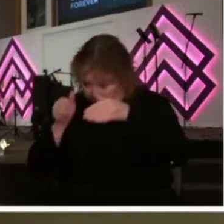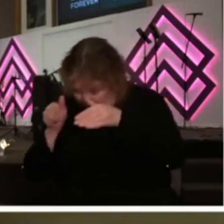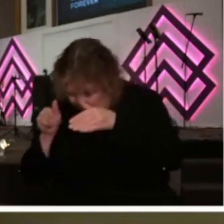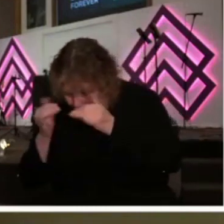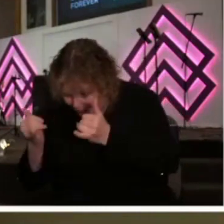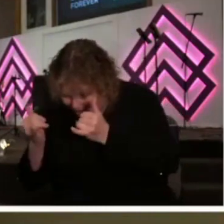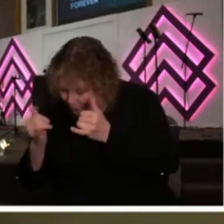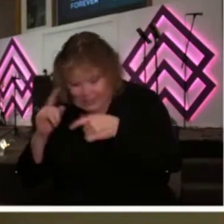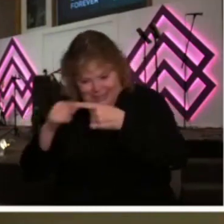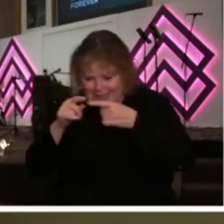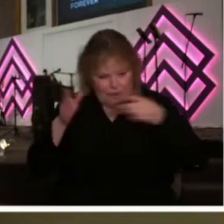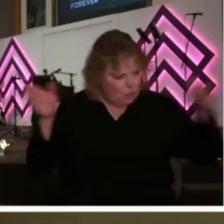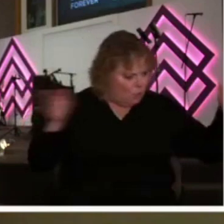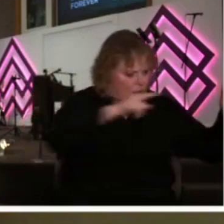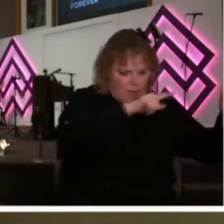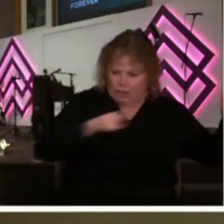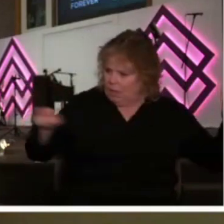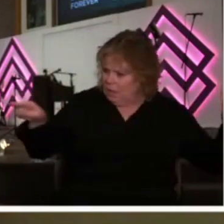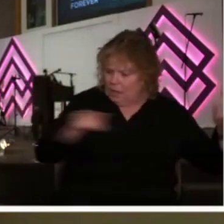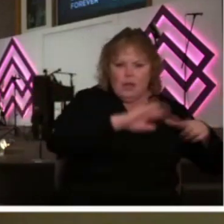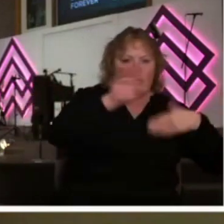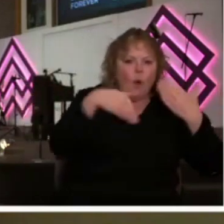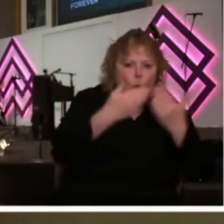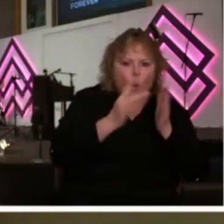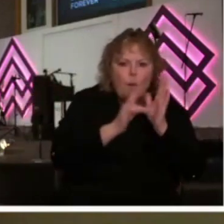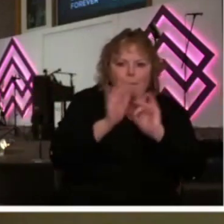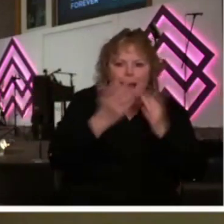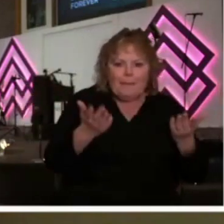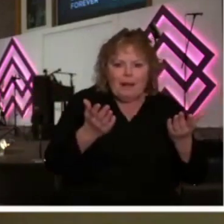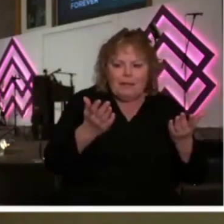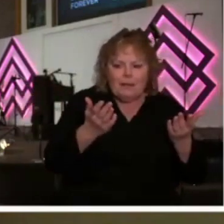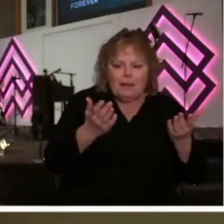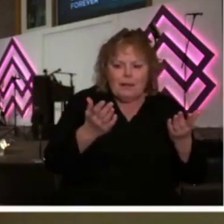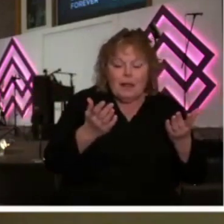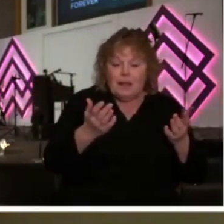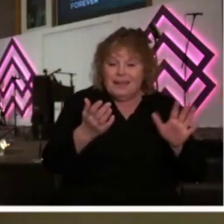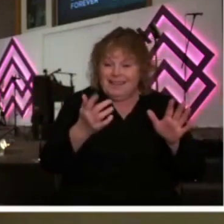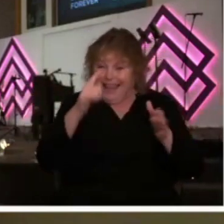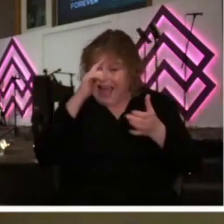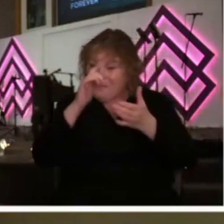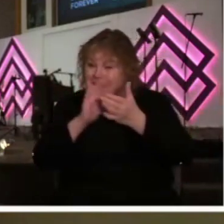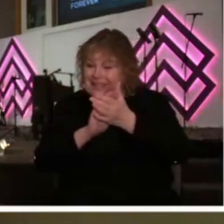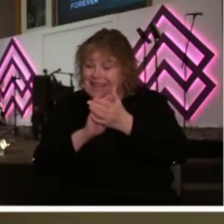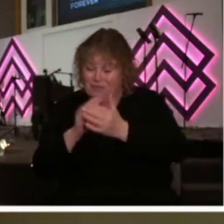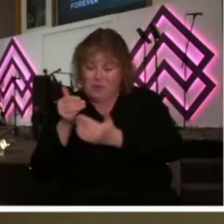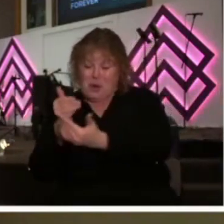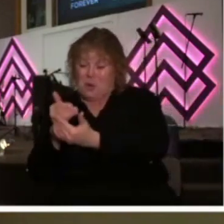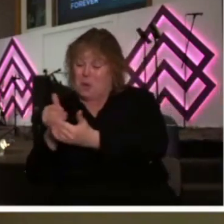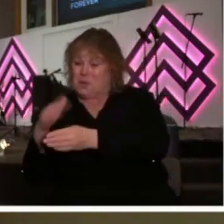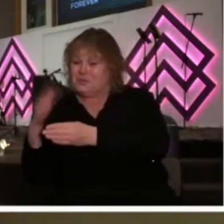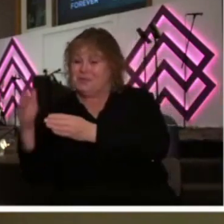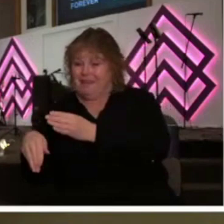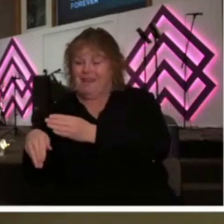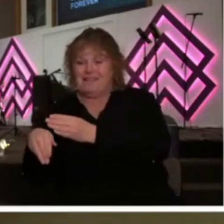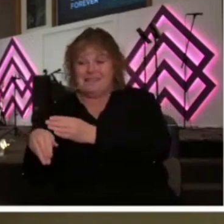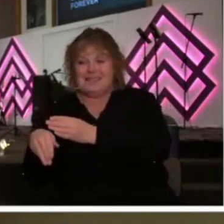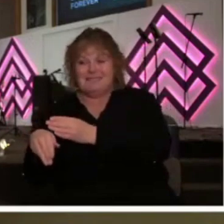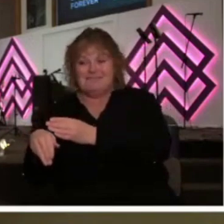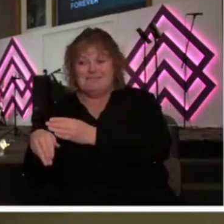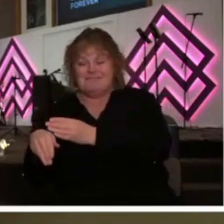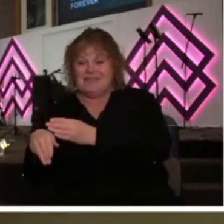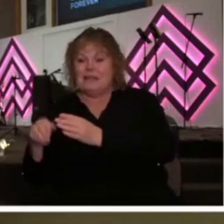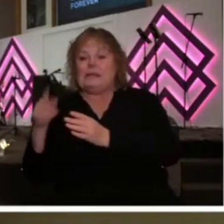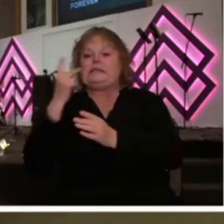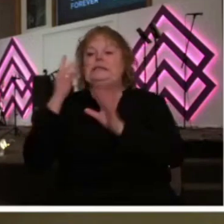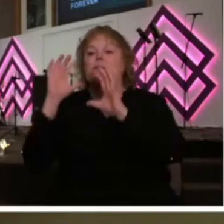Jesus is born and we're in the church age, frankly, I believe that we are very, very, very, very close to the forever part. As we look around at